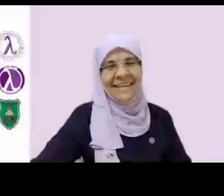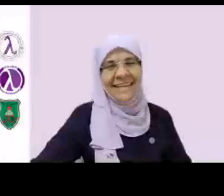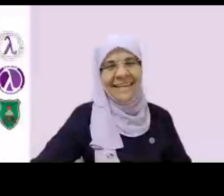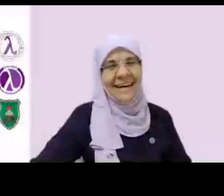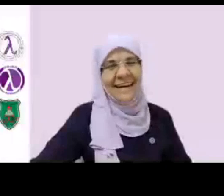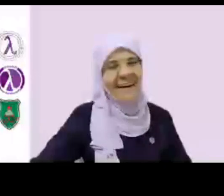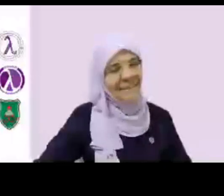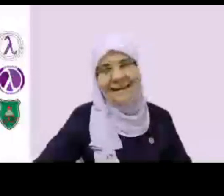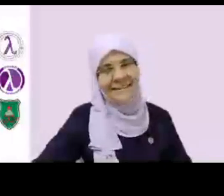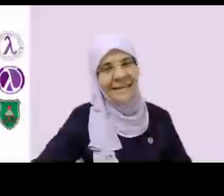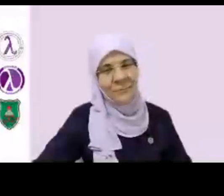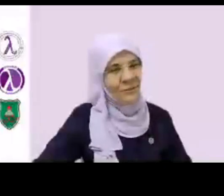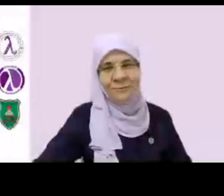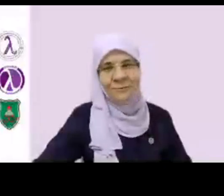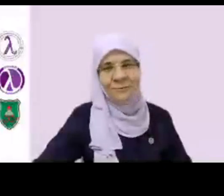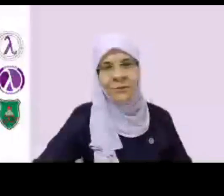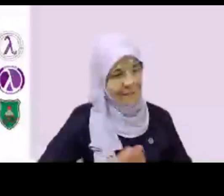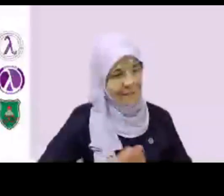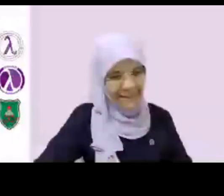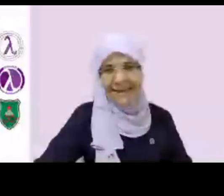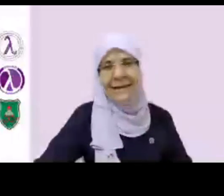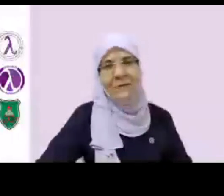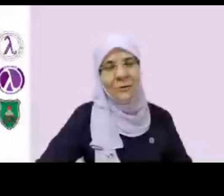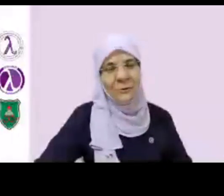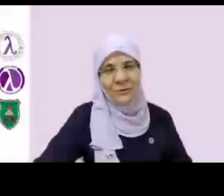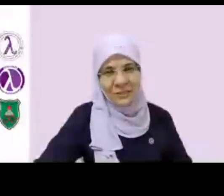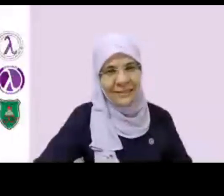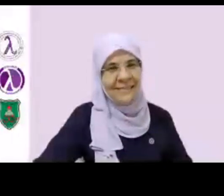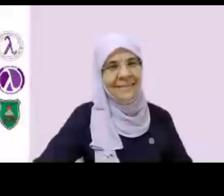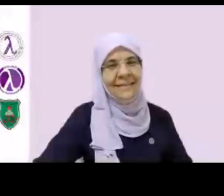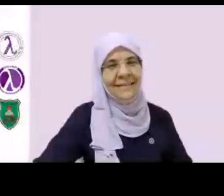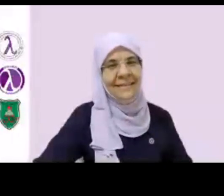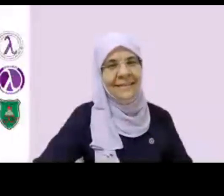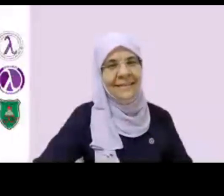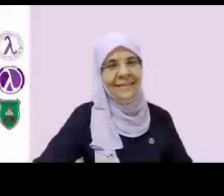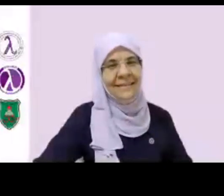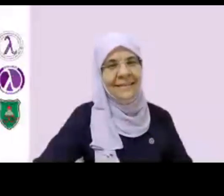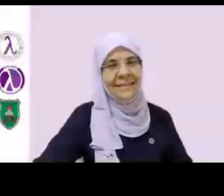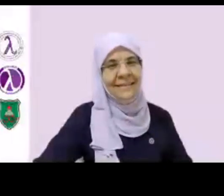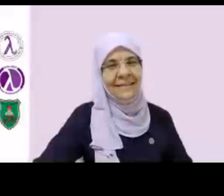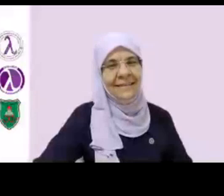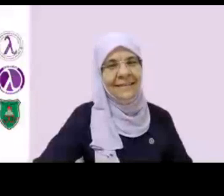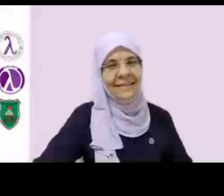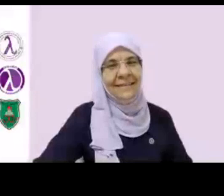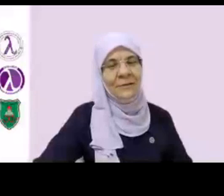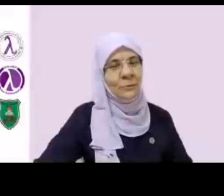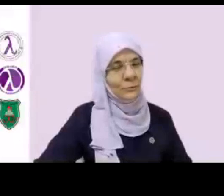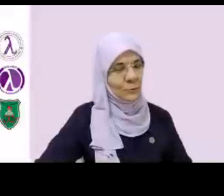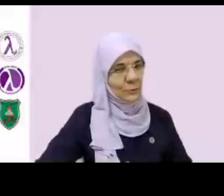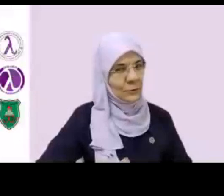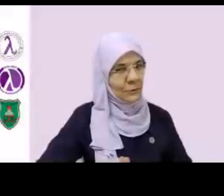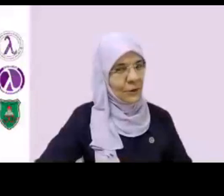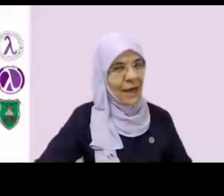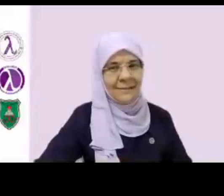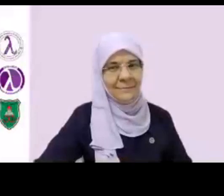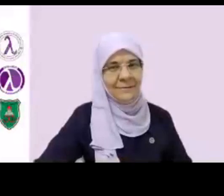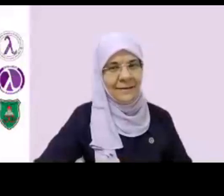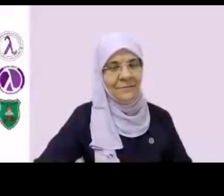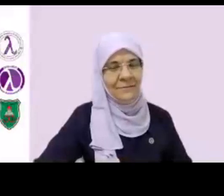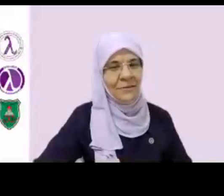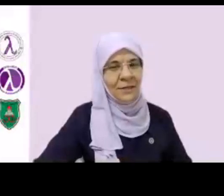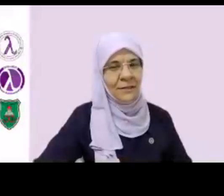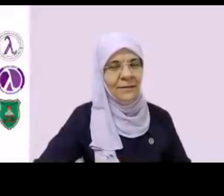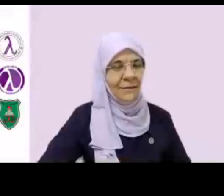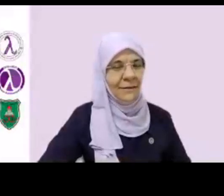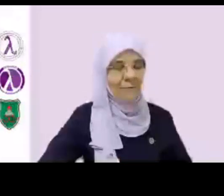an opportunity to thank you really again for your generosity to accept the invitation from the